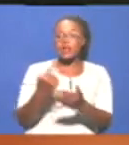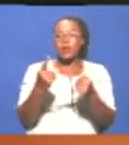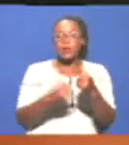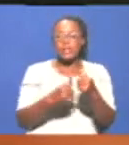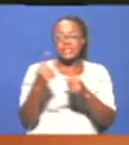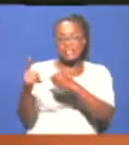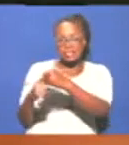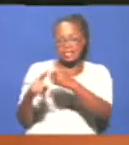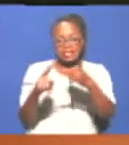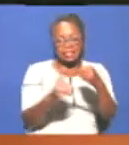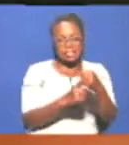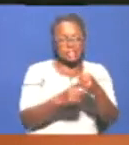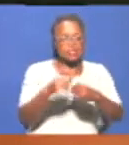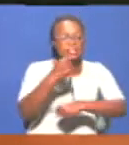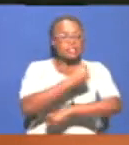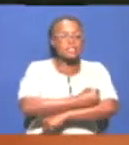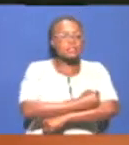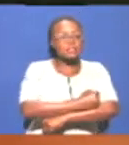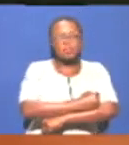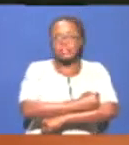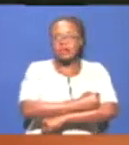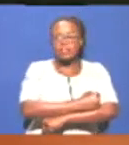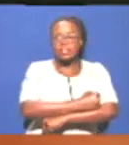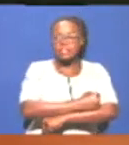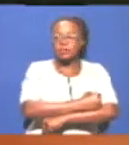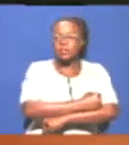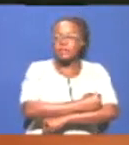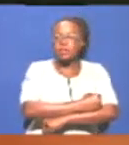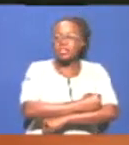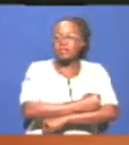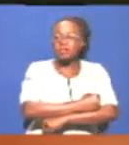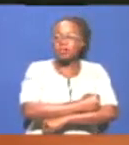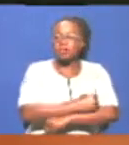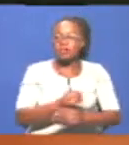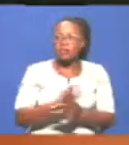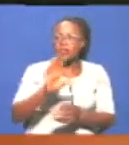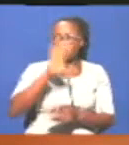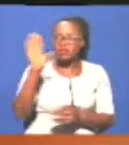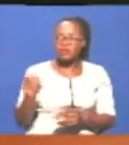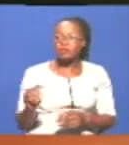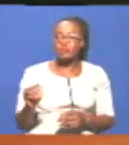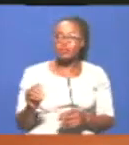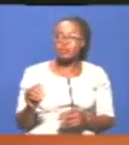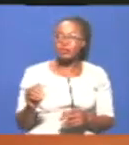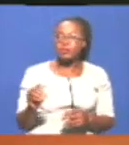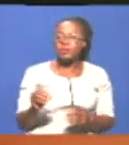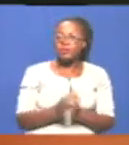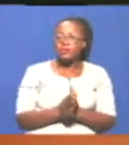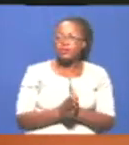166 school students who were participating at the Africa Chess Championships. Kenya had 61, South Africa